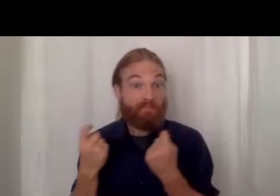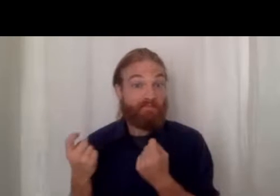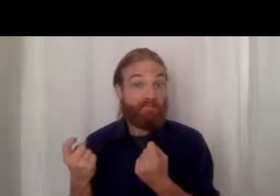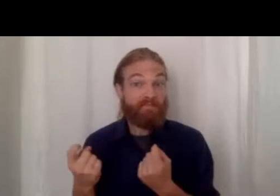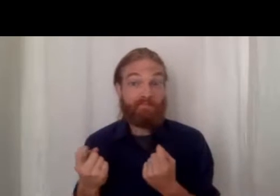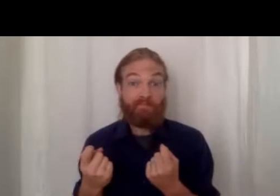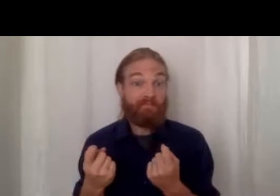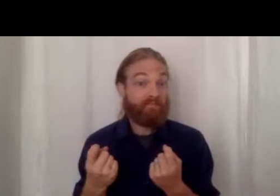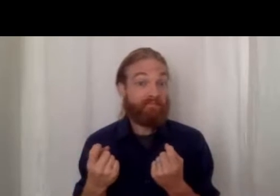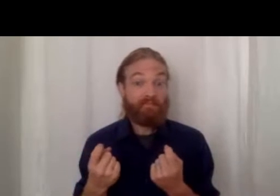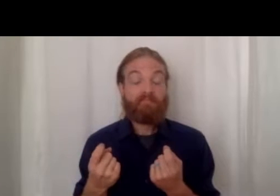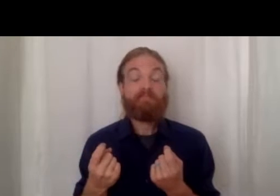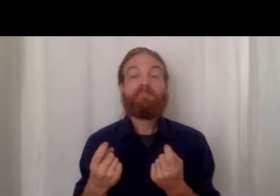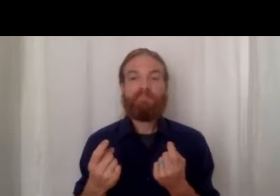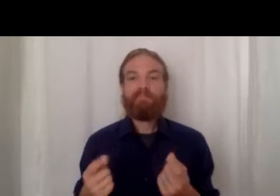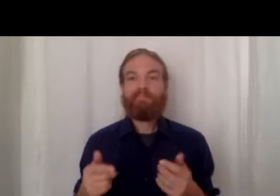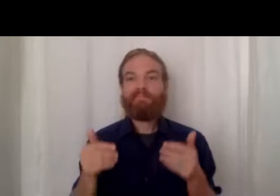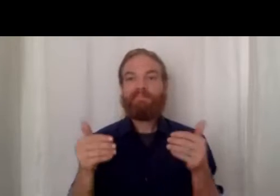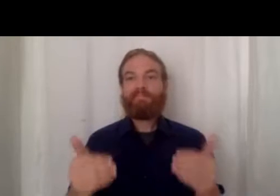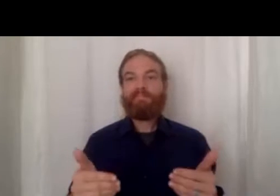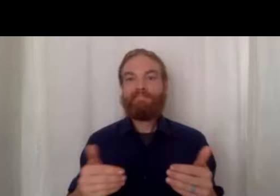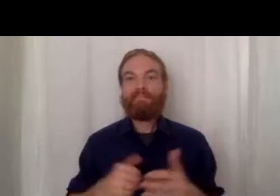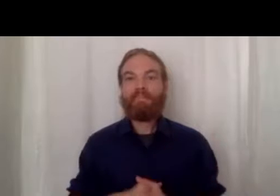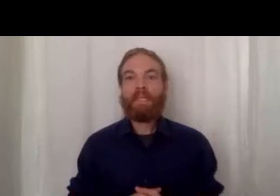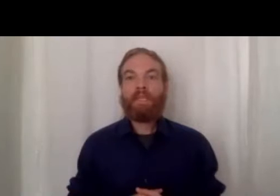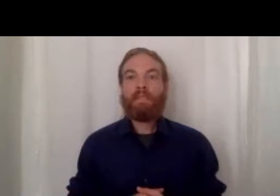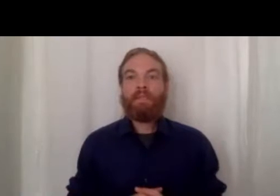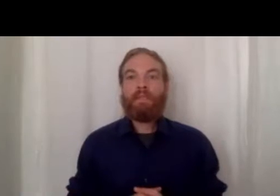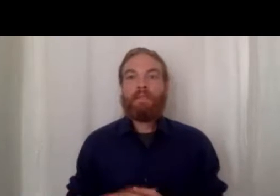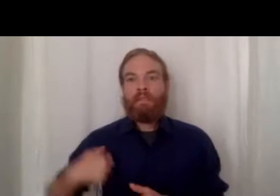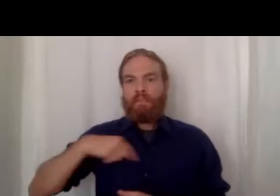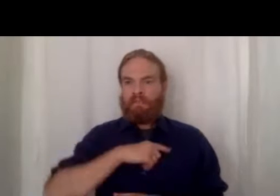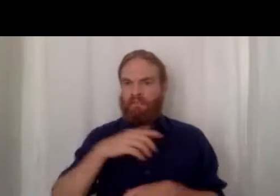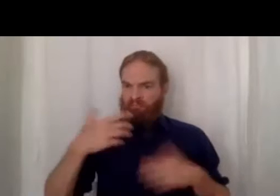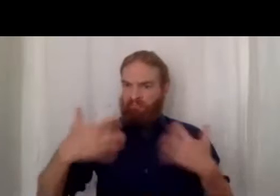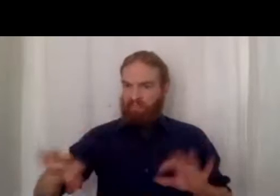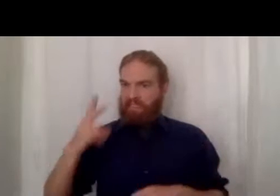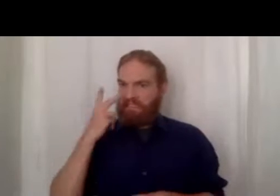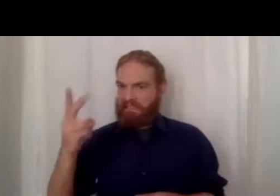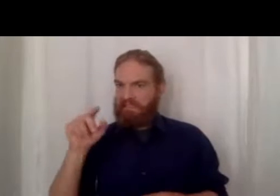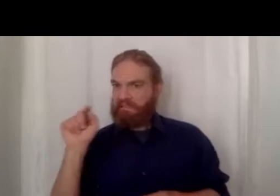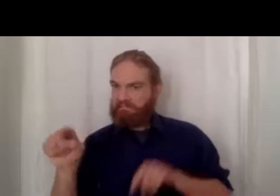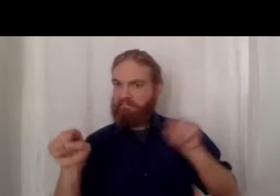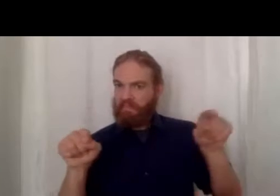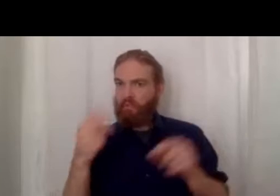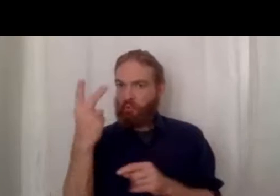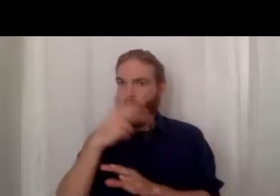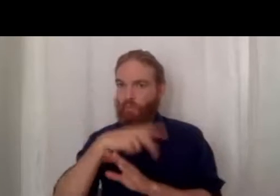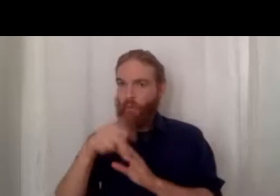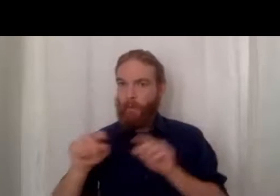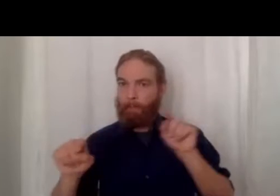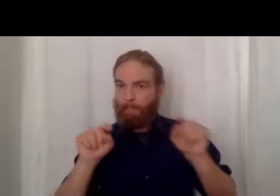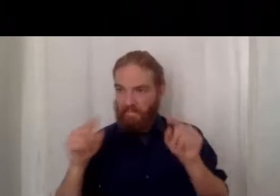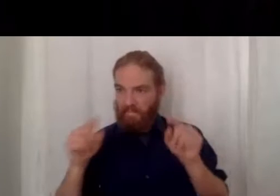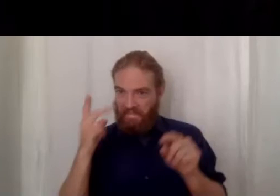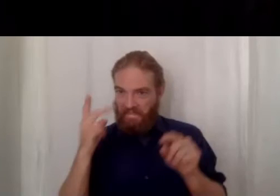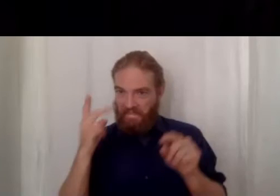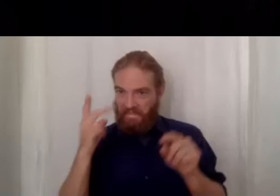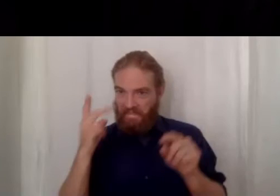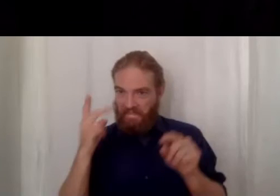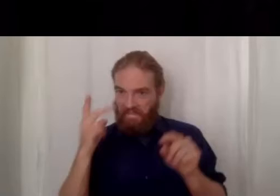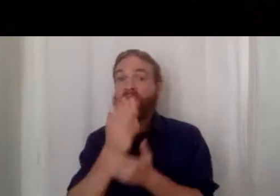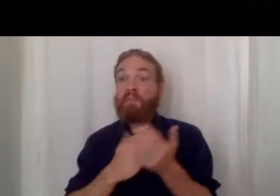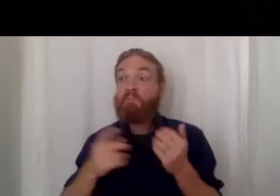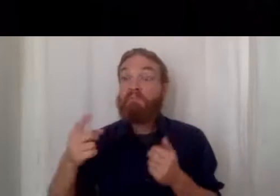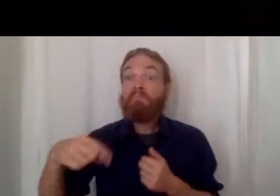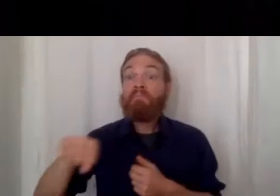contracts? We've seen these before. Yes, They these come are up annually. They're renewals. part of our bread and butter services at the health department,